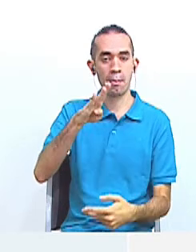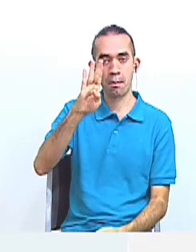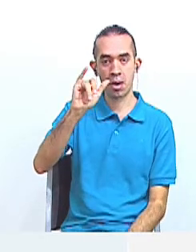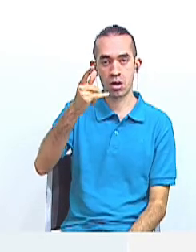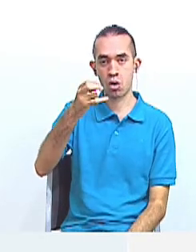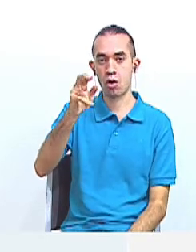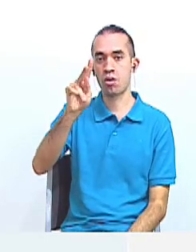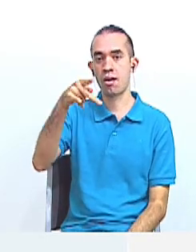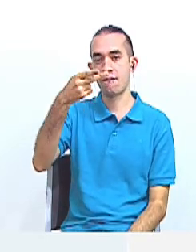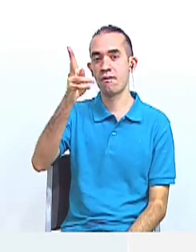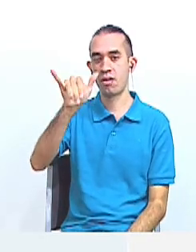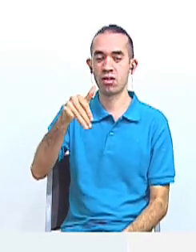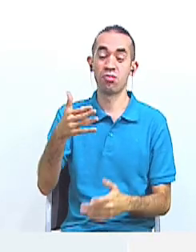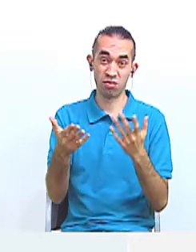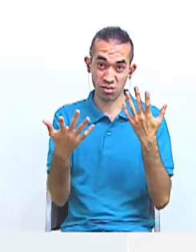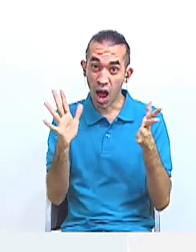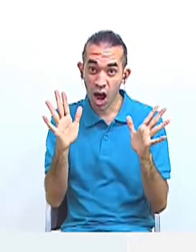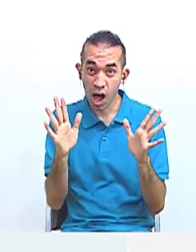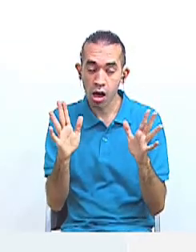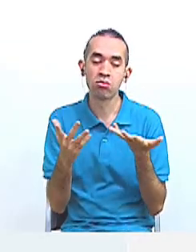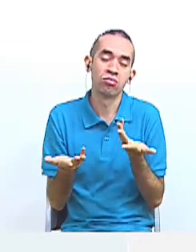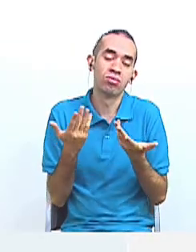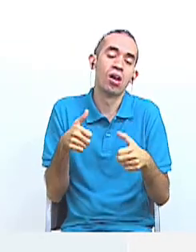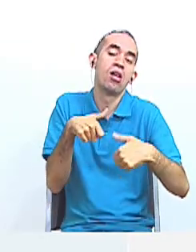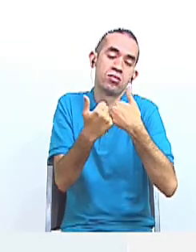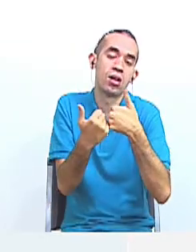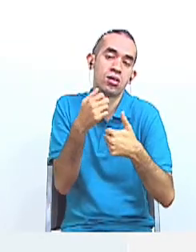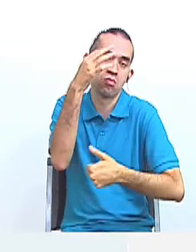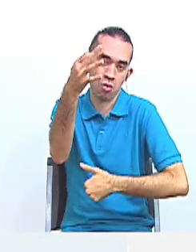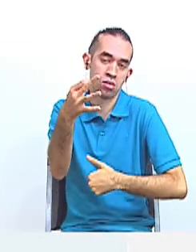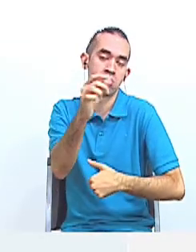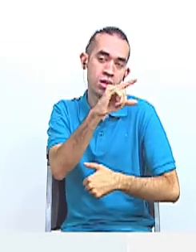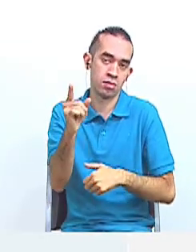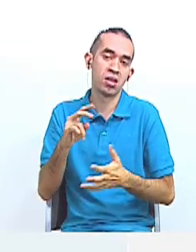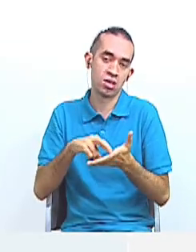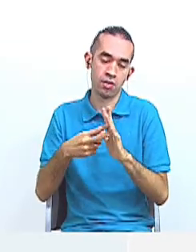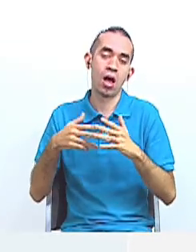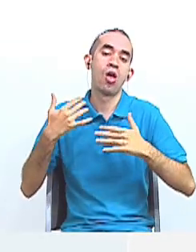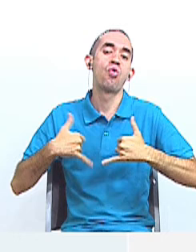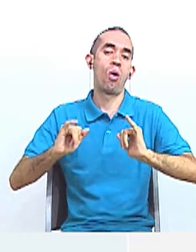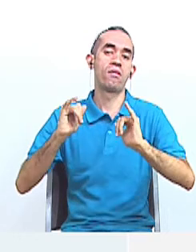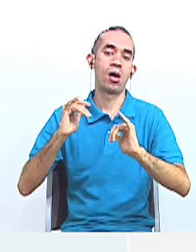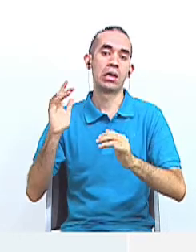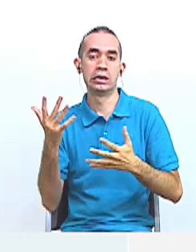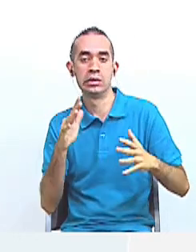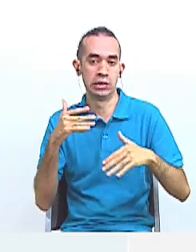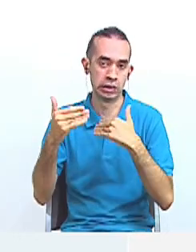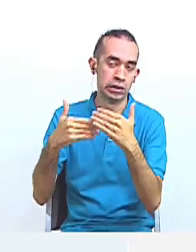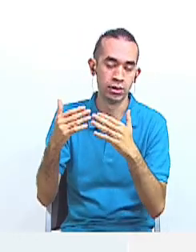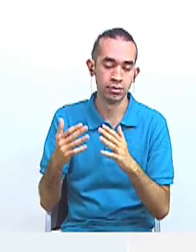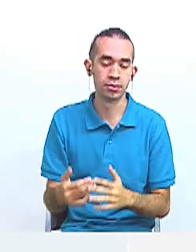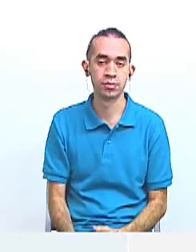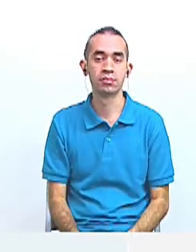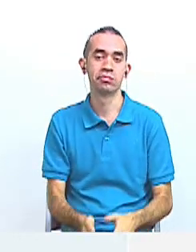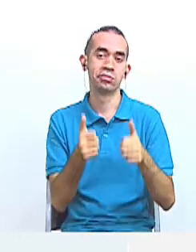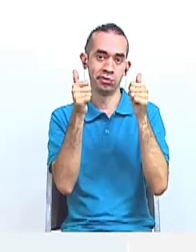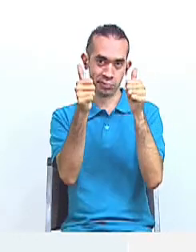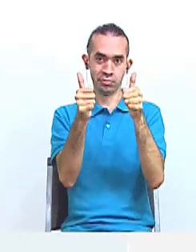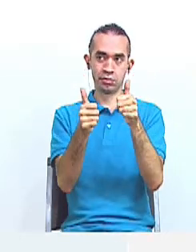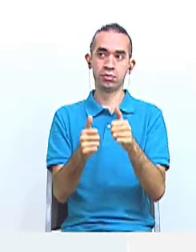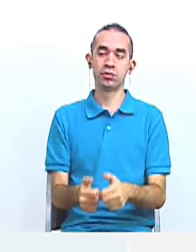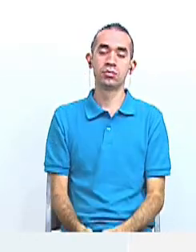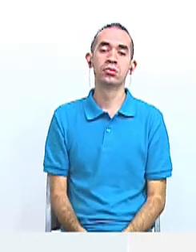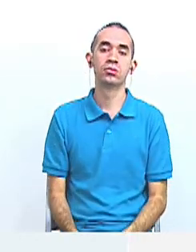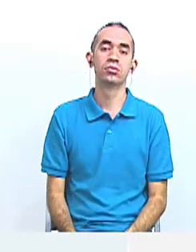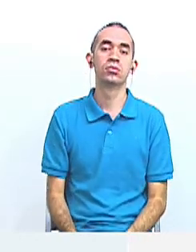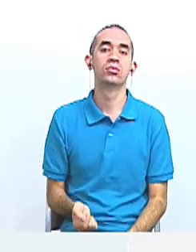in progress, right? Because you still have the challenge for next week. All right. Very good. So now I